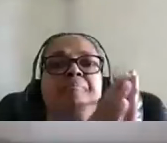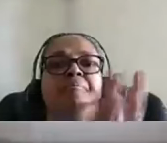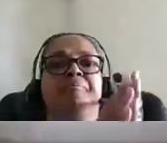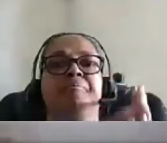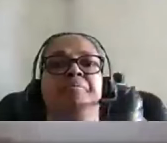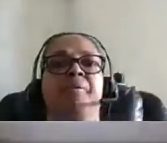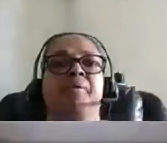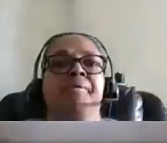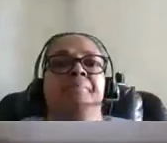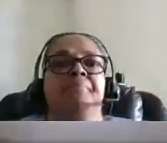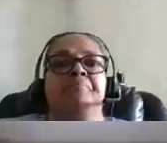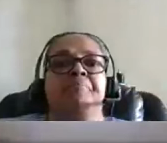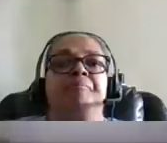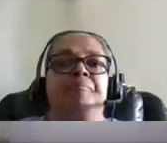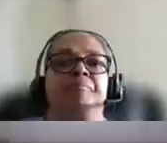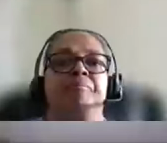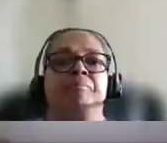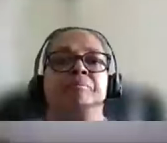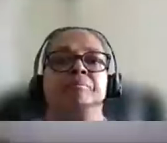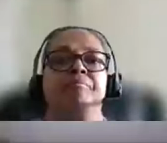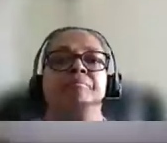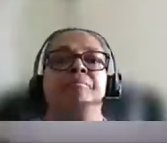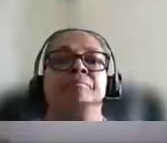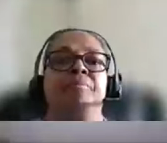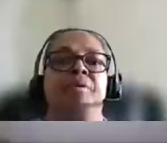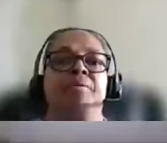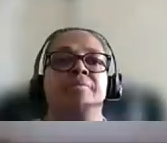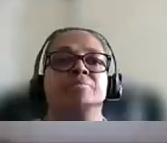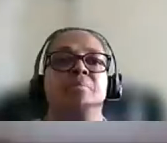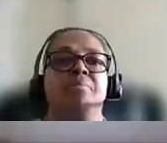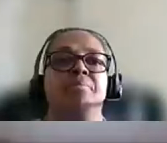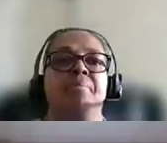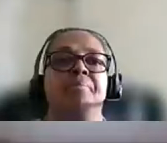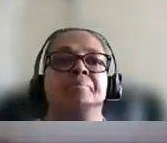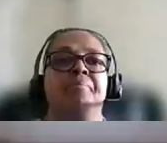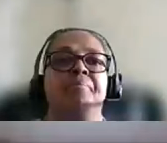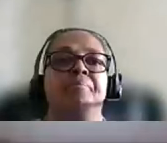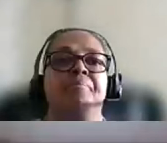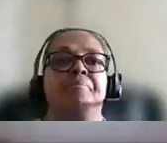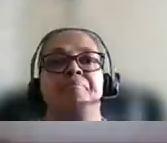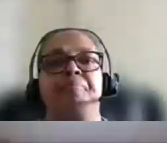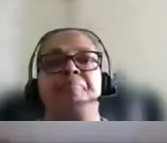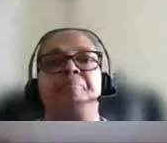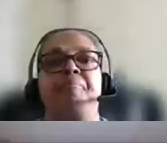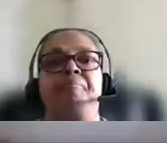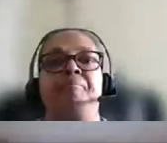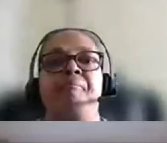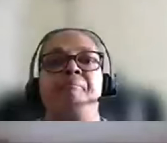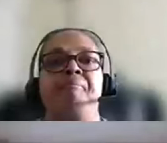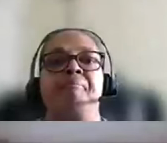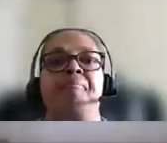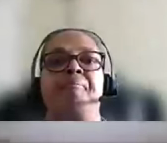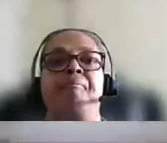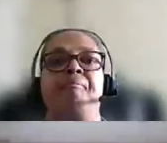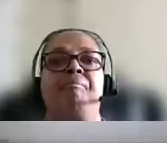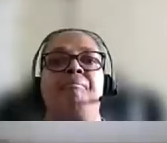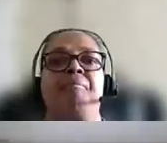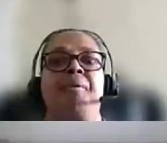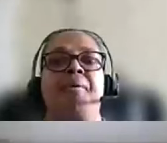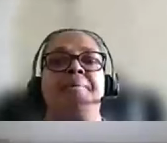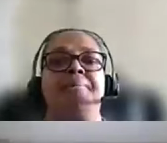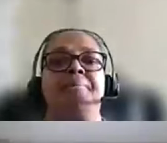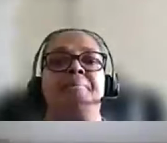Sorry, 2,800. Yeah, it was 100. It 2,800. was No, 2,800 28,000. folks. Yeah, we aren't No, that rich. 2,800. Very Sorry. generous, Herman exceeded all